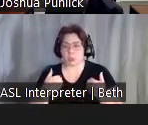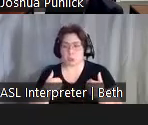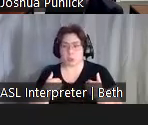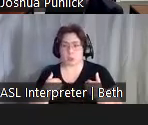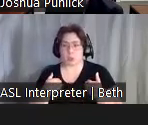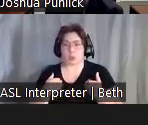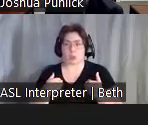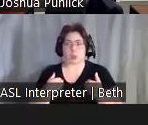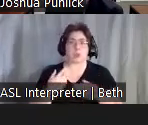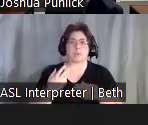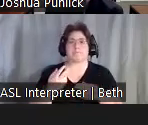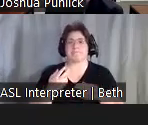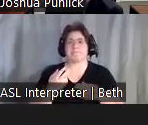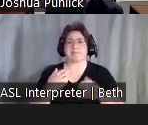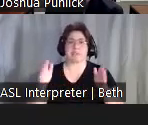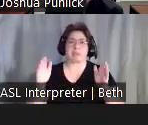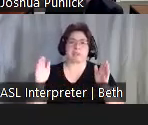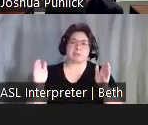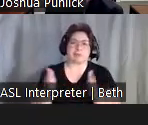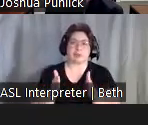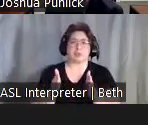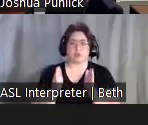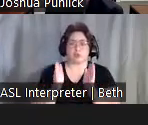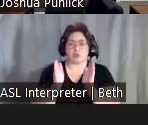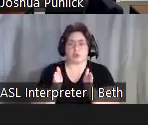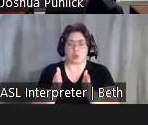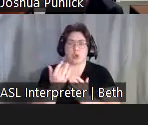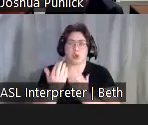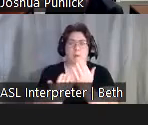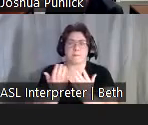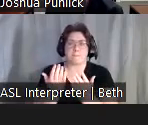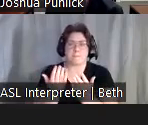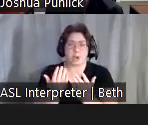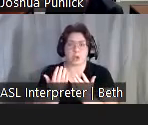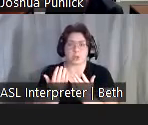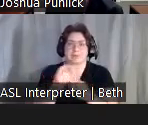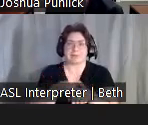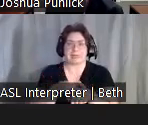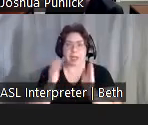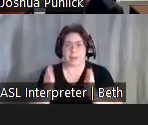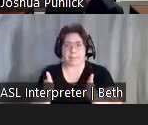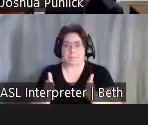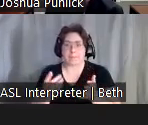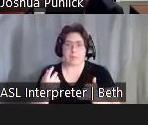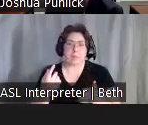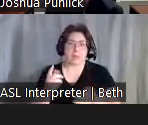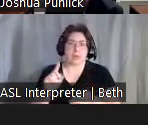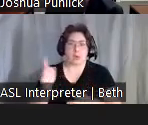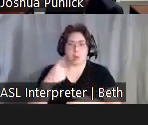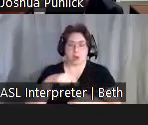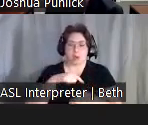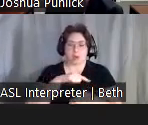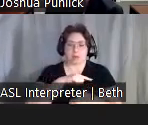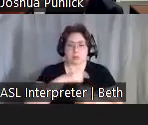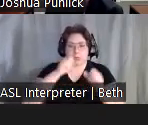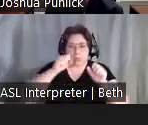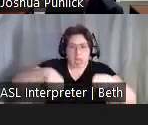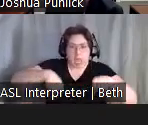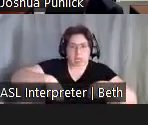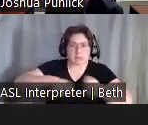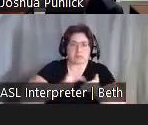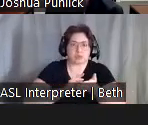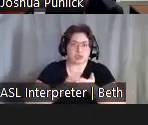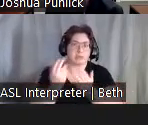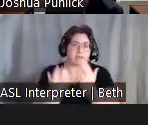shortened burn windows, conditions where we can implement prescribed fire? And then, do